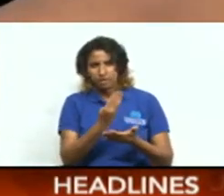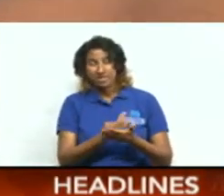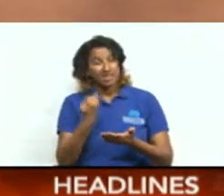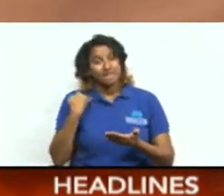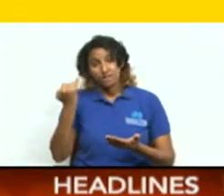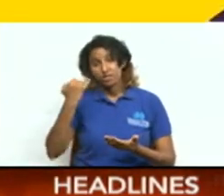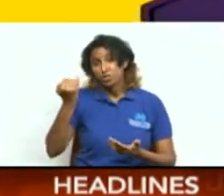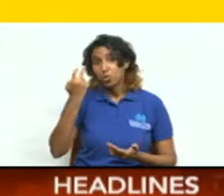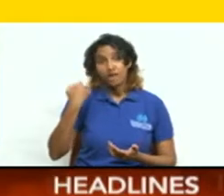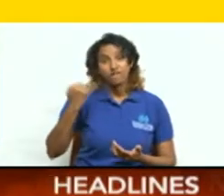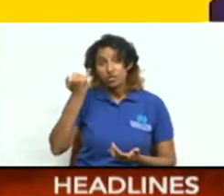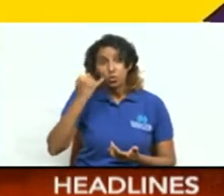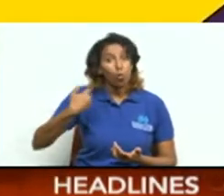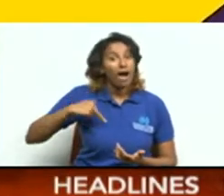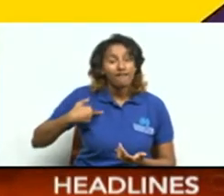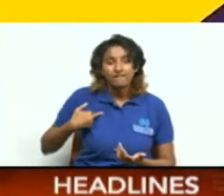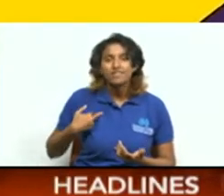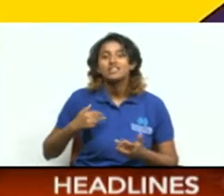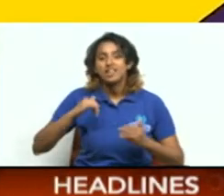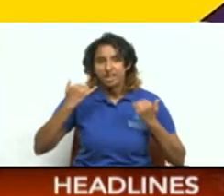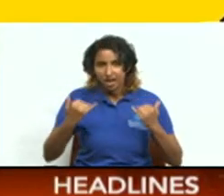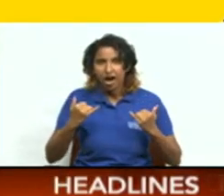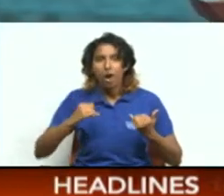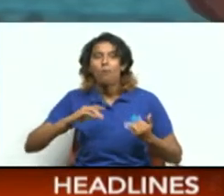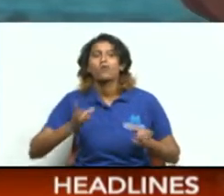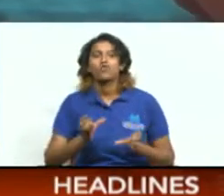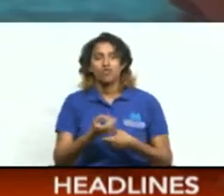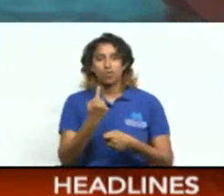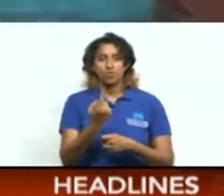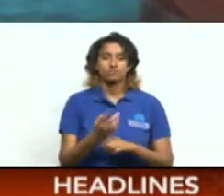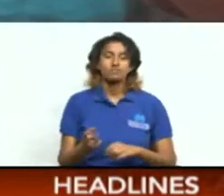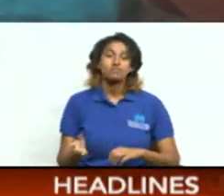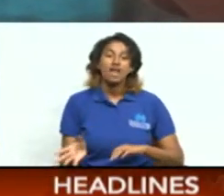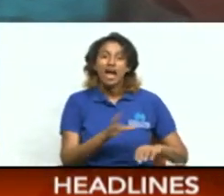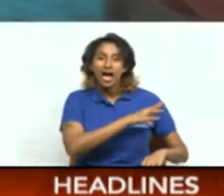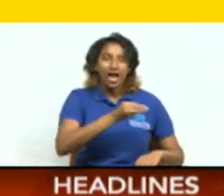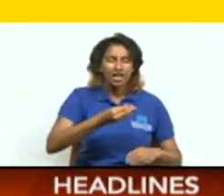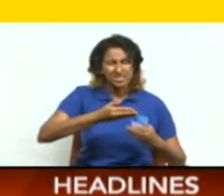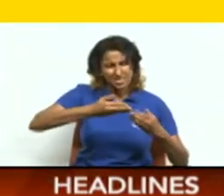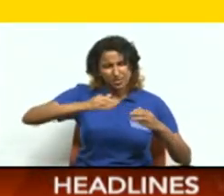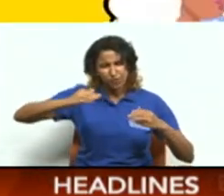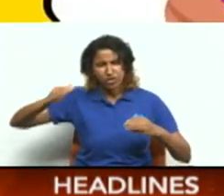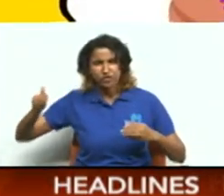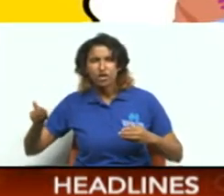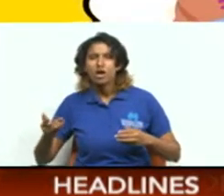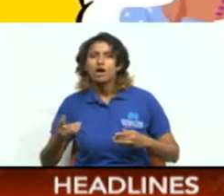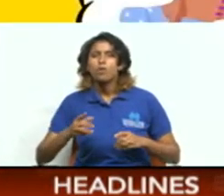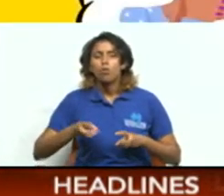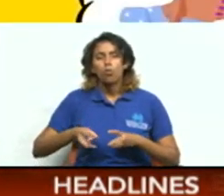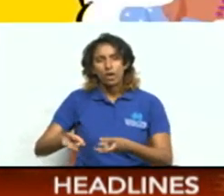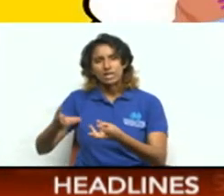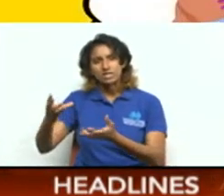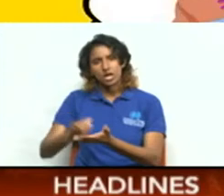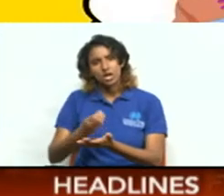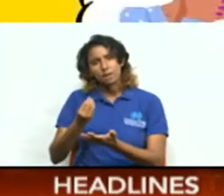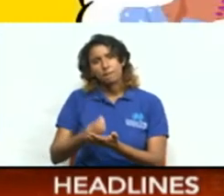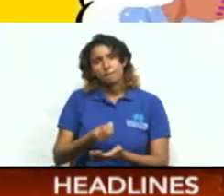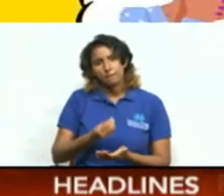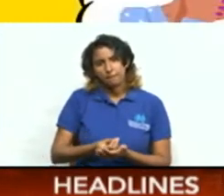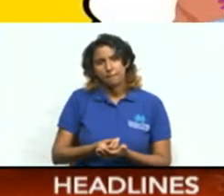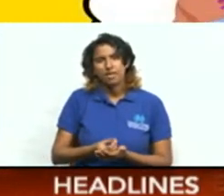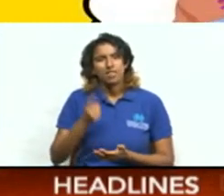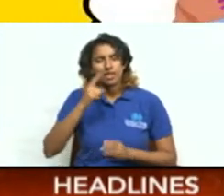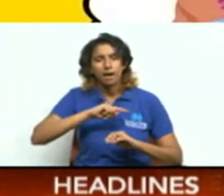one. 2. Diversify your income. Take inventory of your skills and consider if there's an opportunity to start your next side